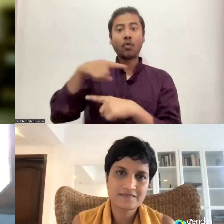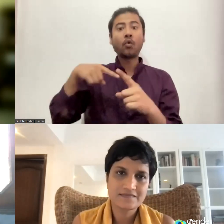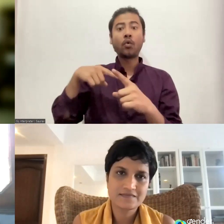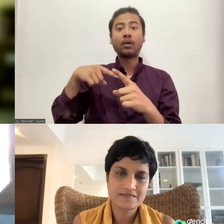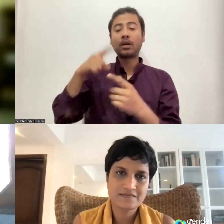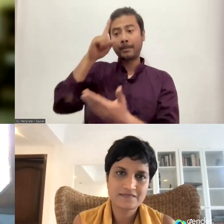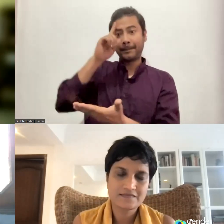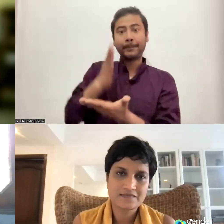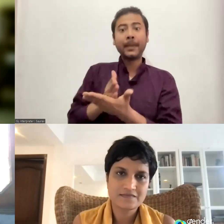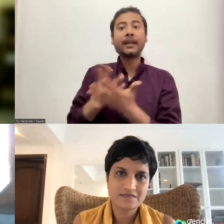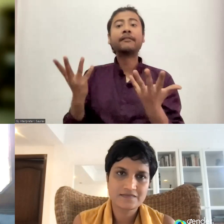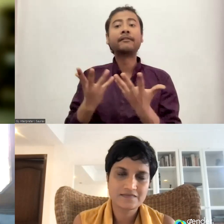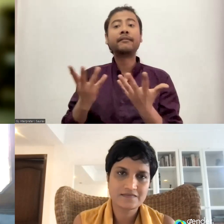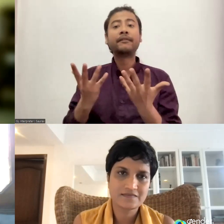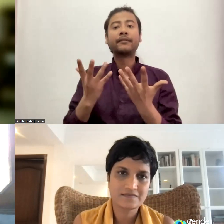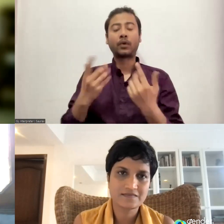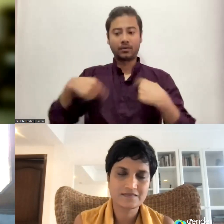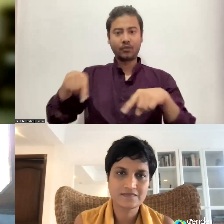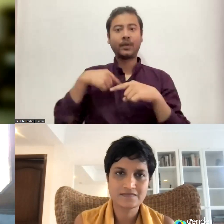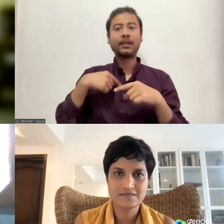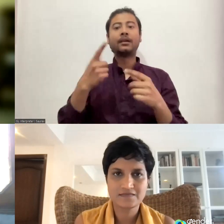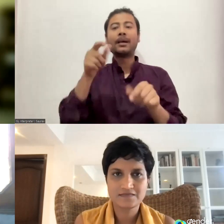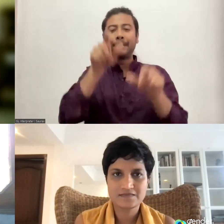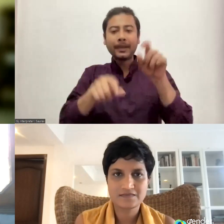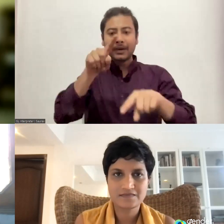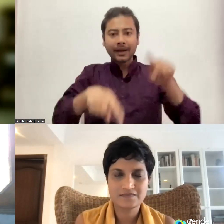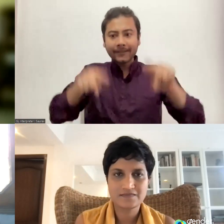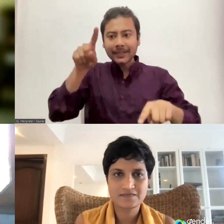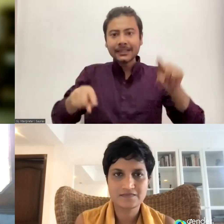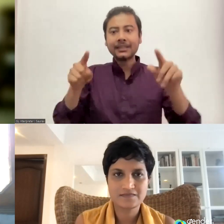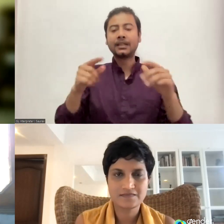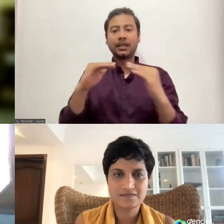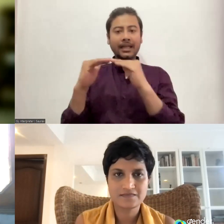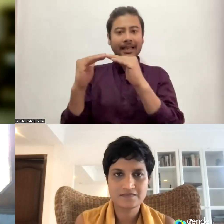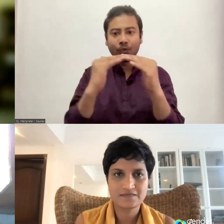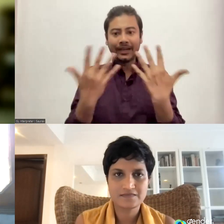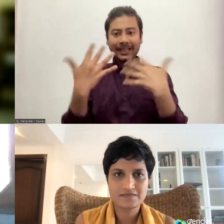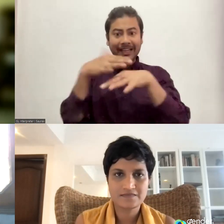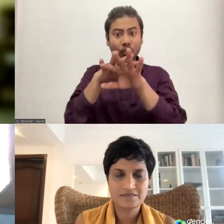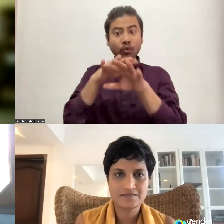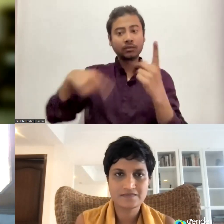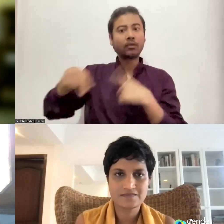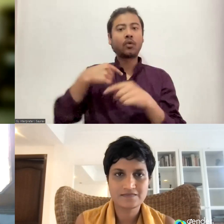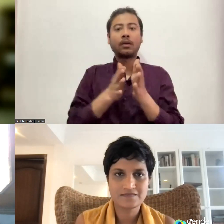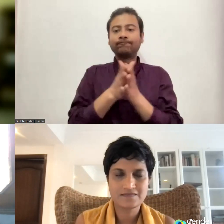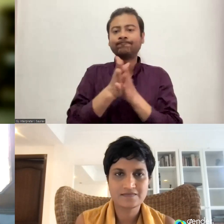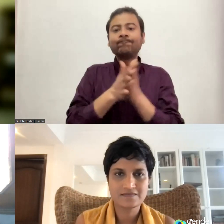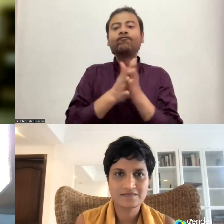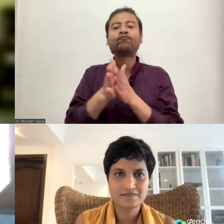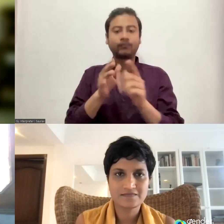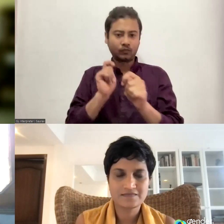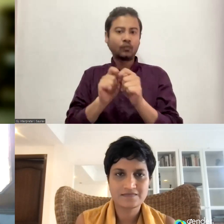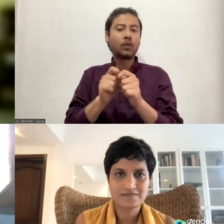as individuals who are interested in the complex ideas of diversity and inclusion. So just to start, I